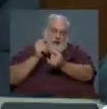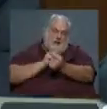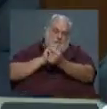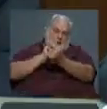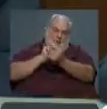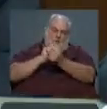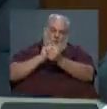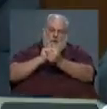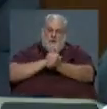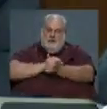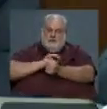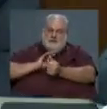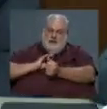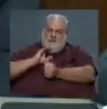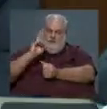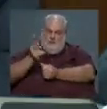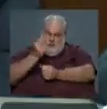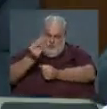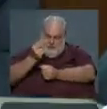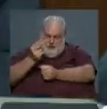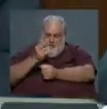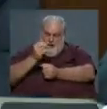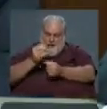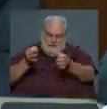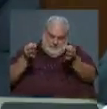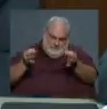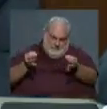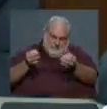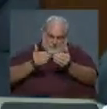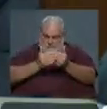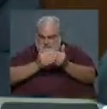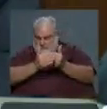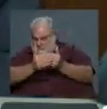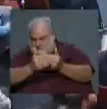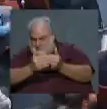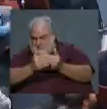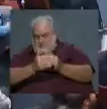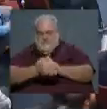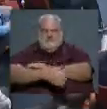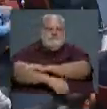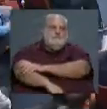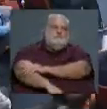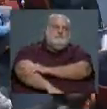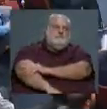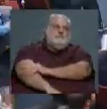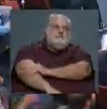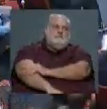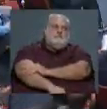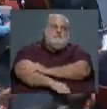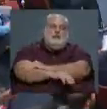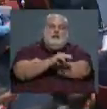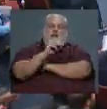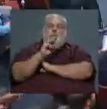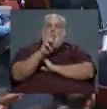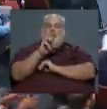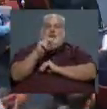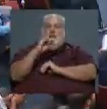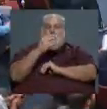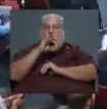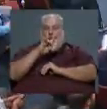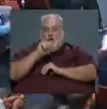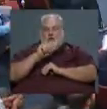our staff on Thursday and then make a decision at that point. Okay. All right, Mr. Nichols, I think